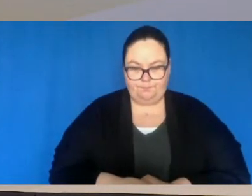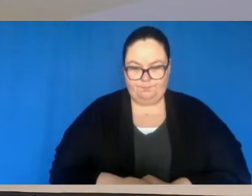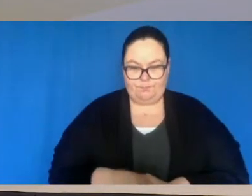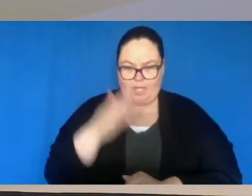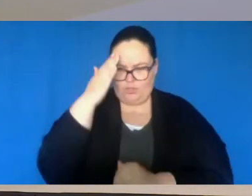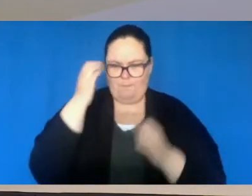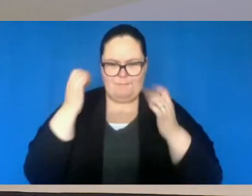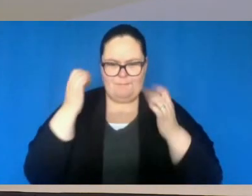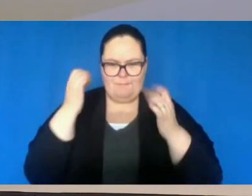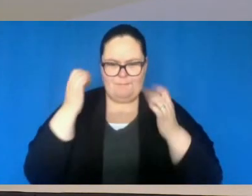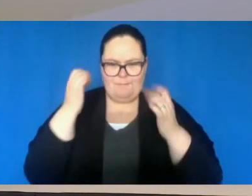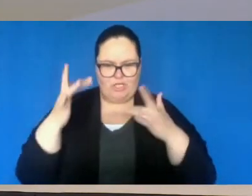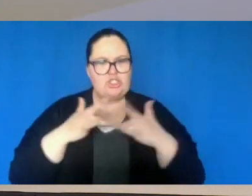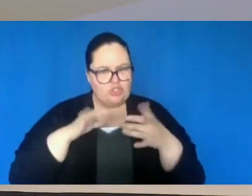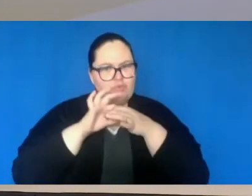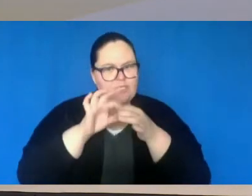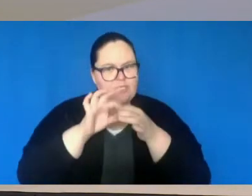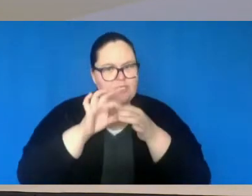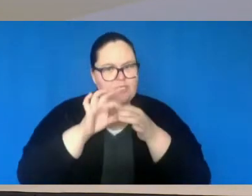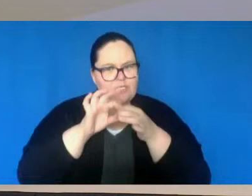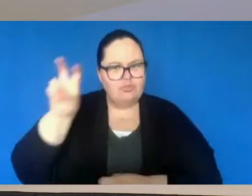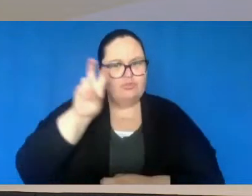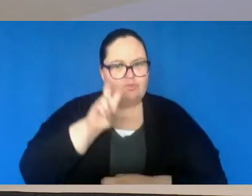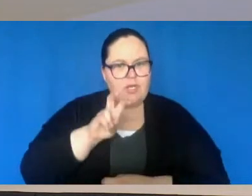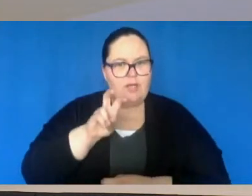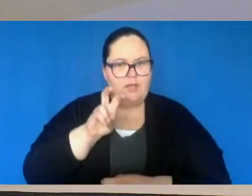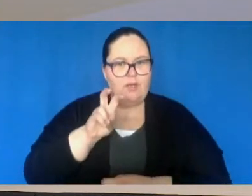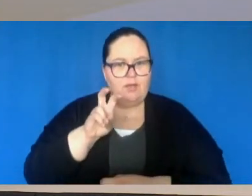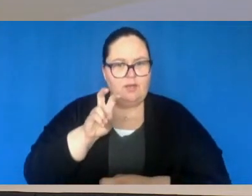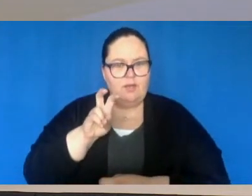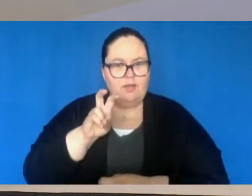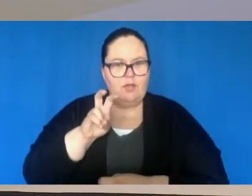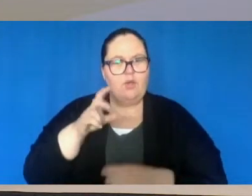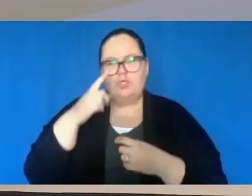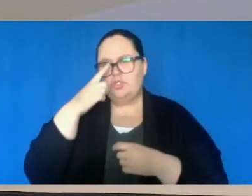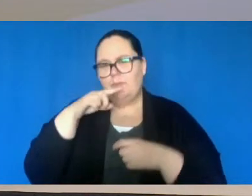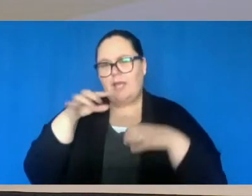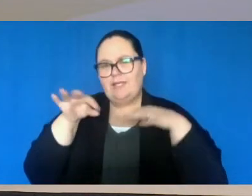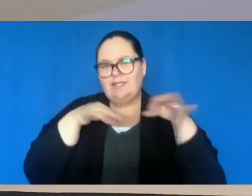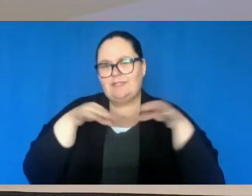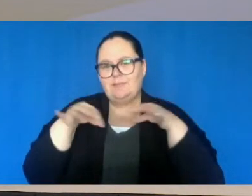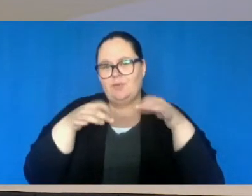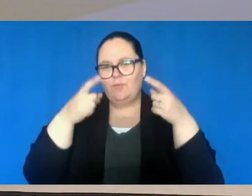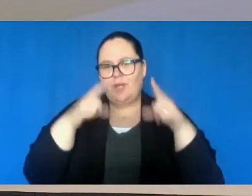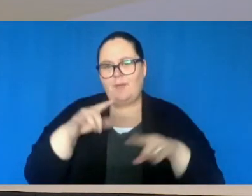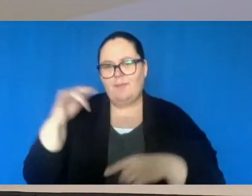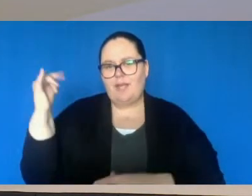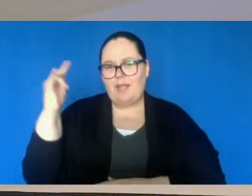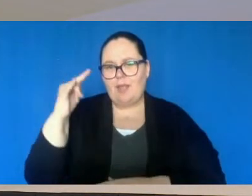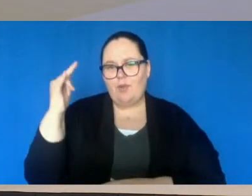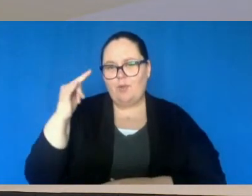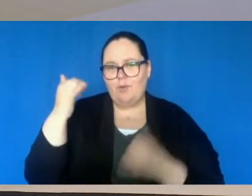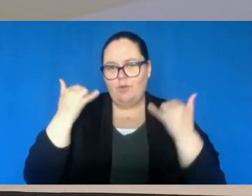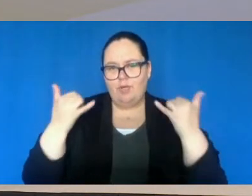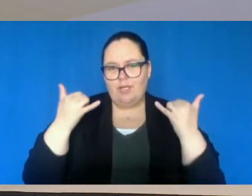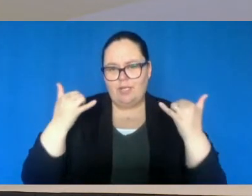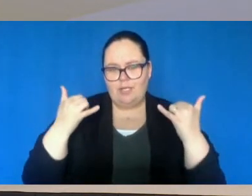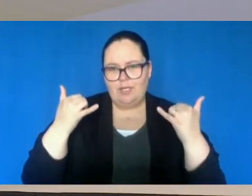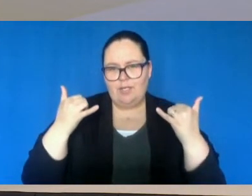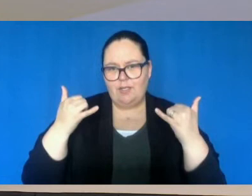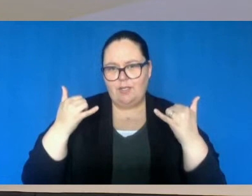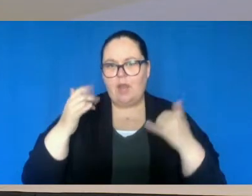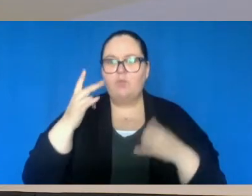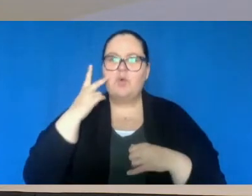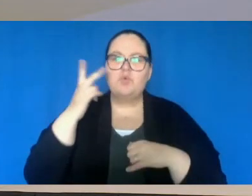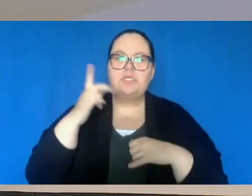travel right now. Can you tell me what exactly is happening at the airport right now in terms of checkpoints, and what we'll also see set up